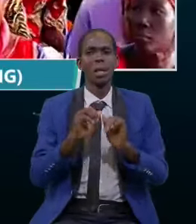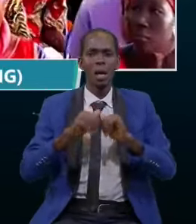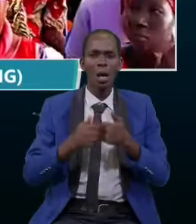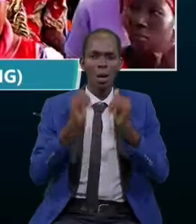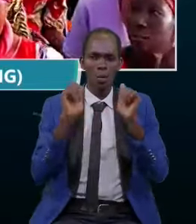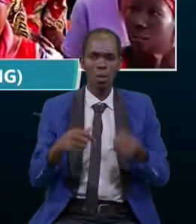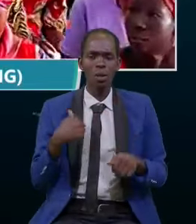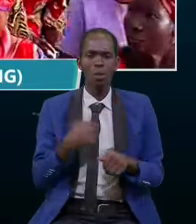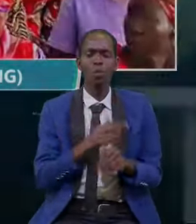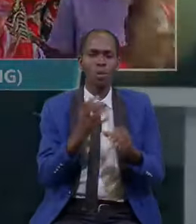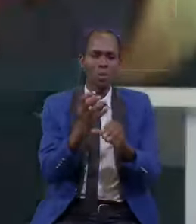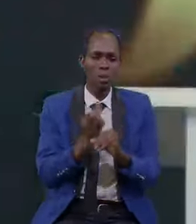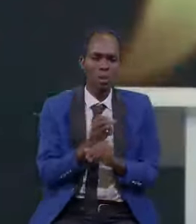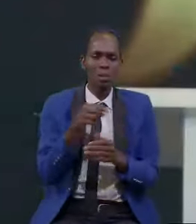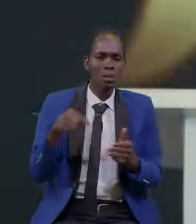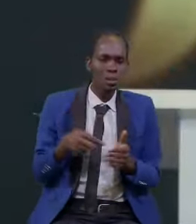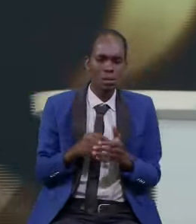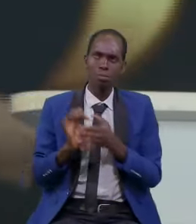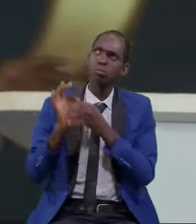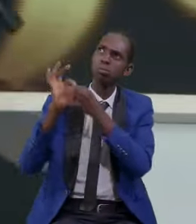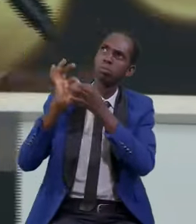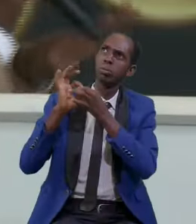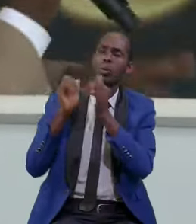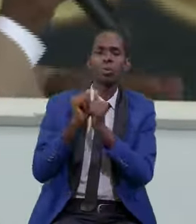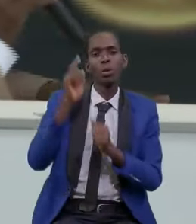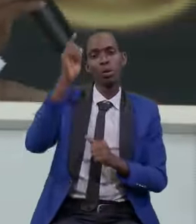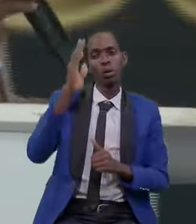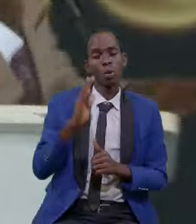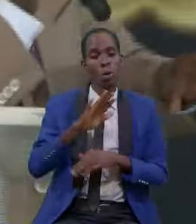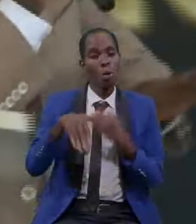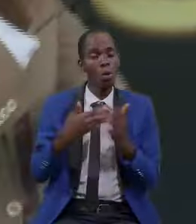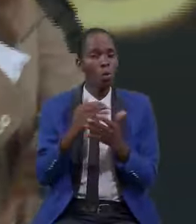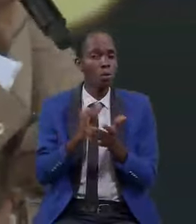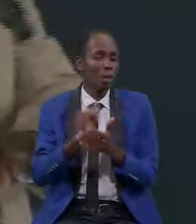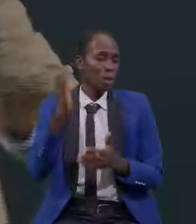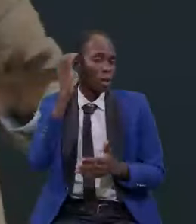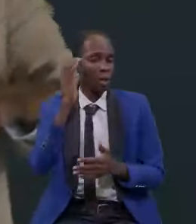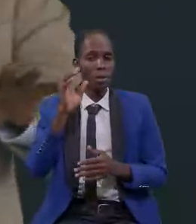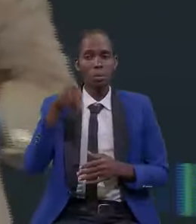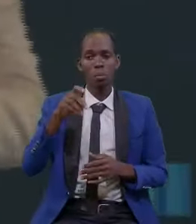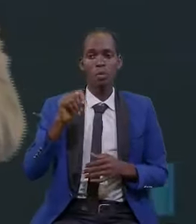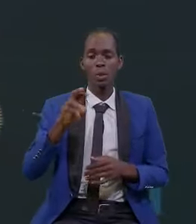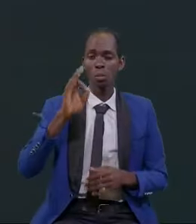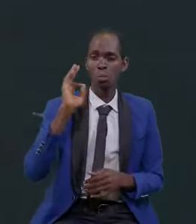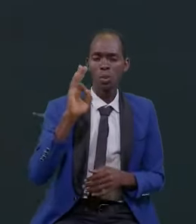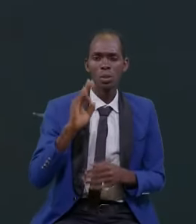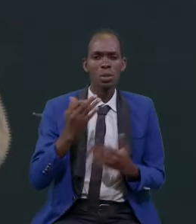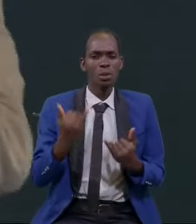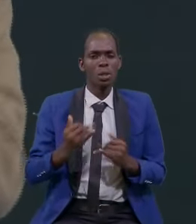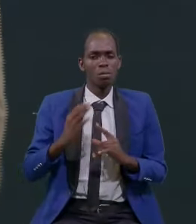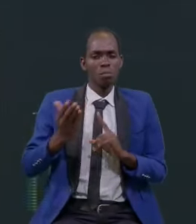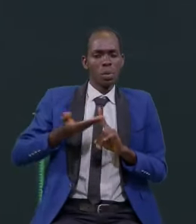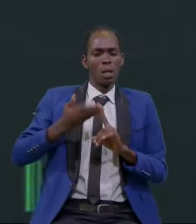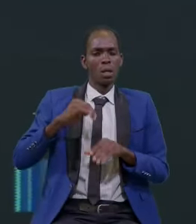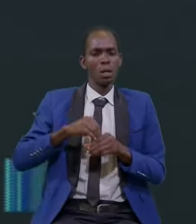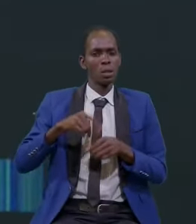reconciliation with God? They that had this, they were preached in their heart, and said unto